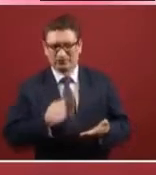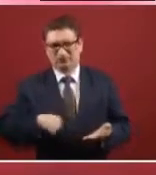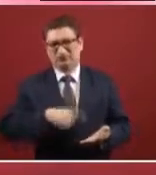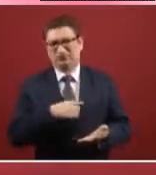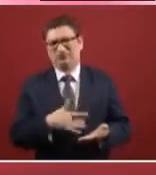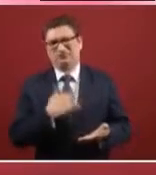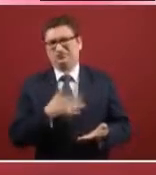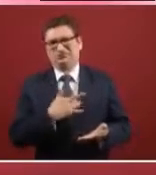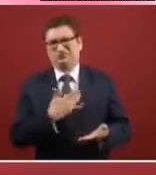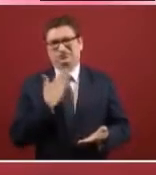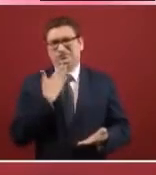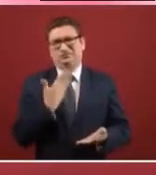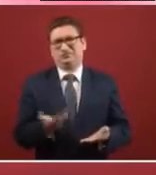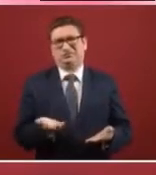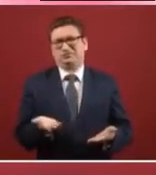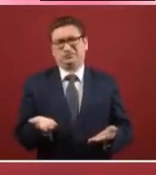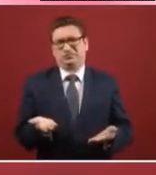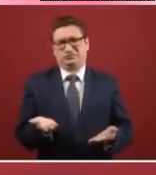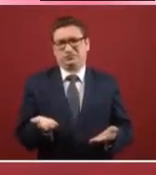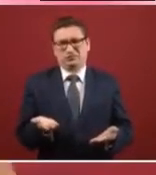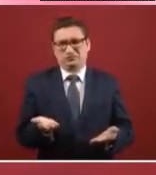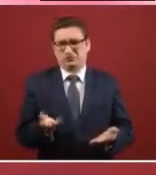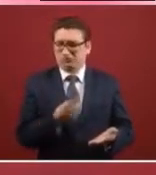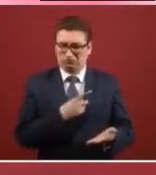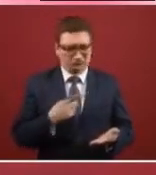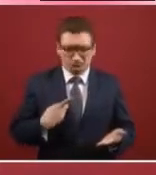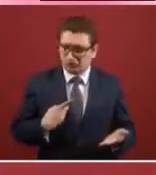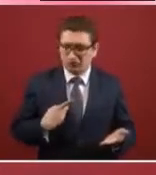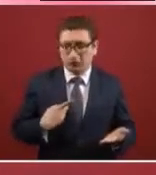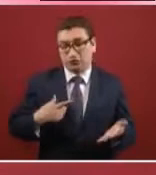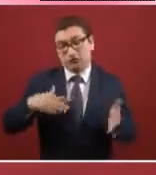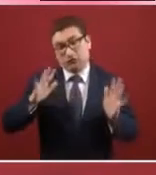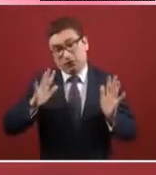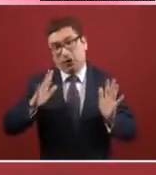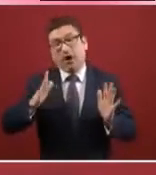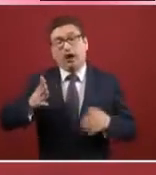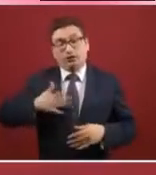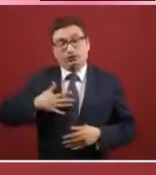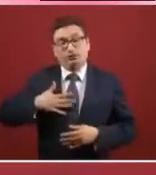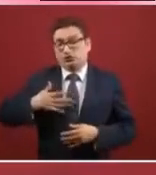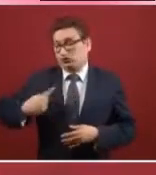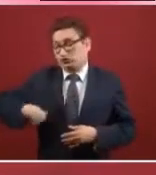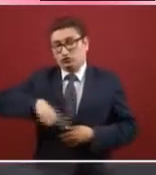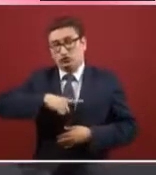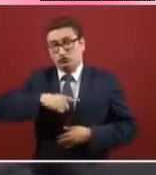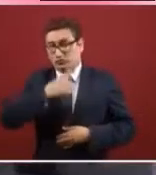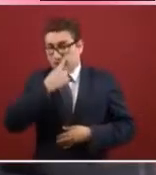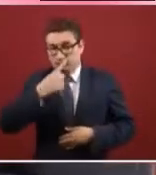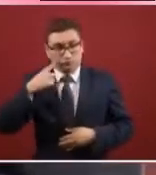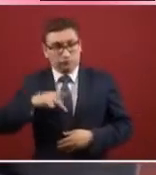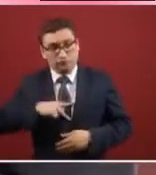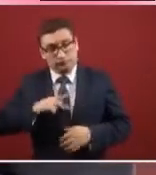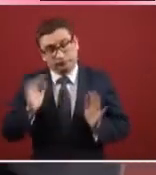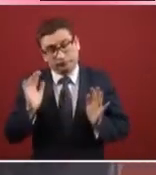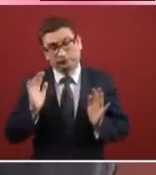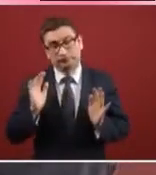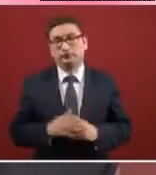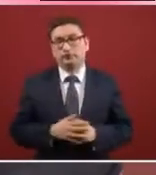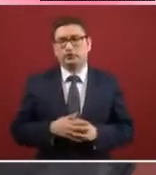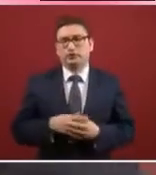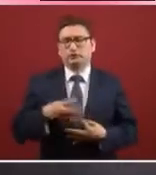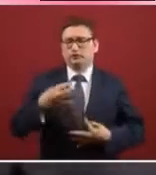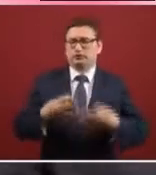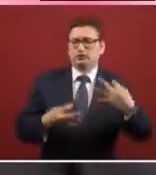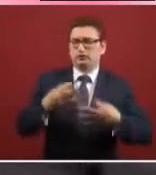indebido. There holds pero on the works. Versión. And we don't think they're necessary, but that's our version. Que